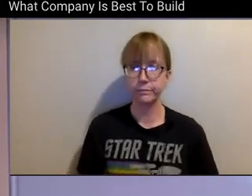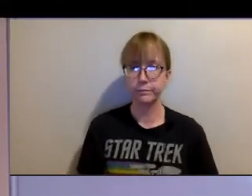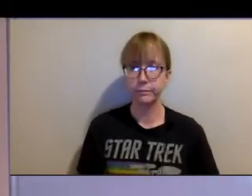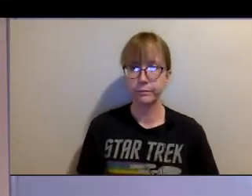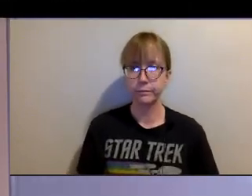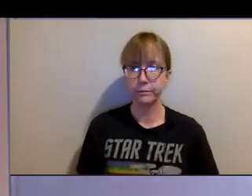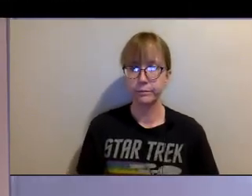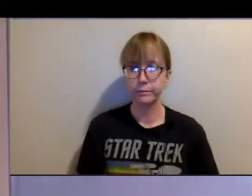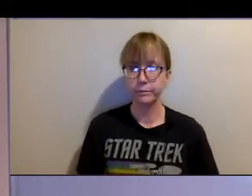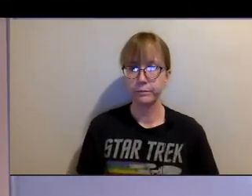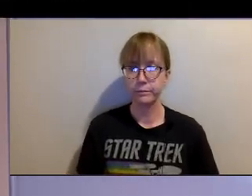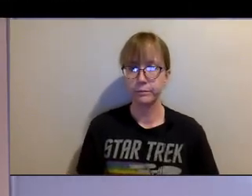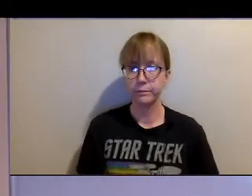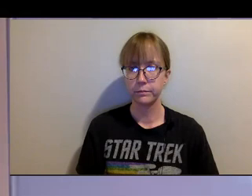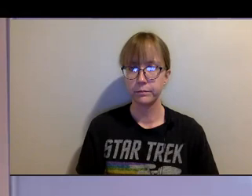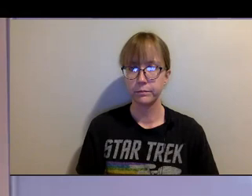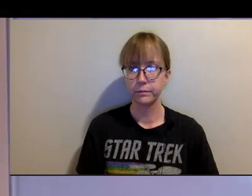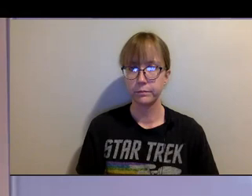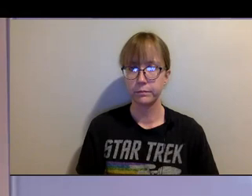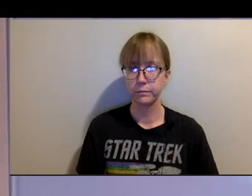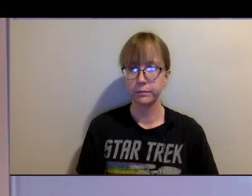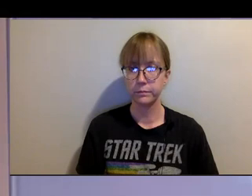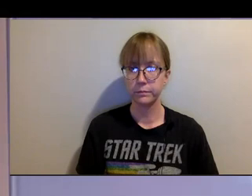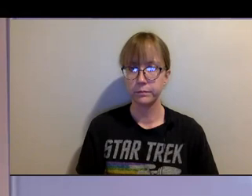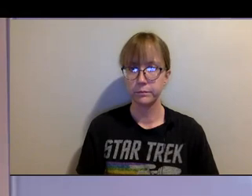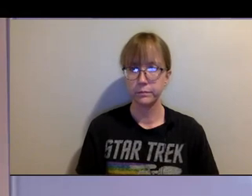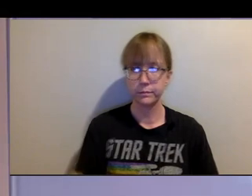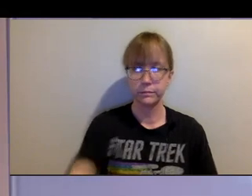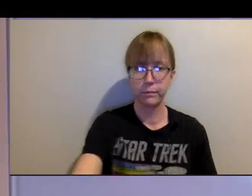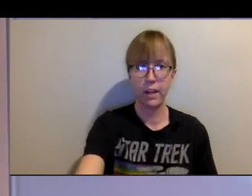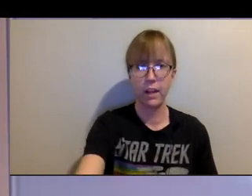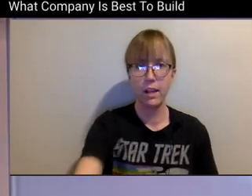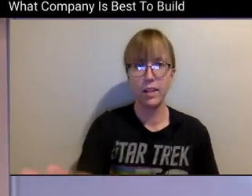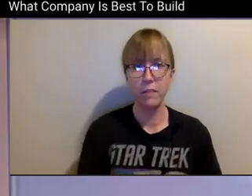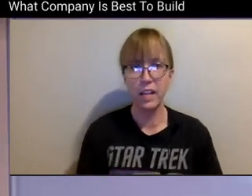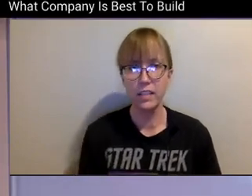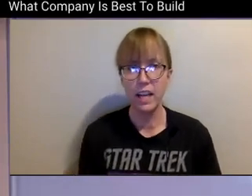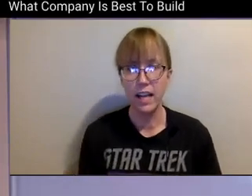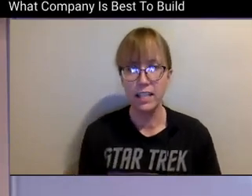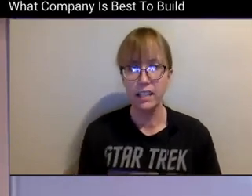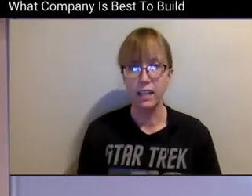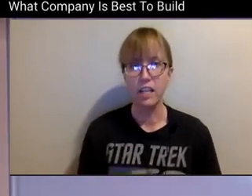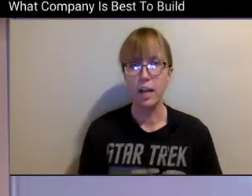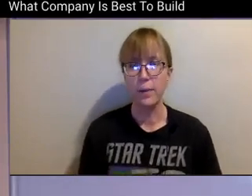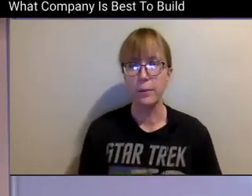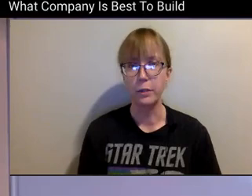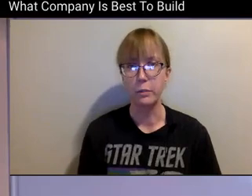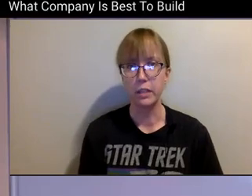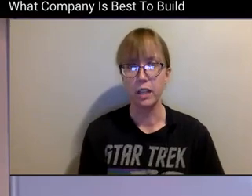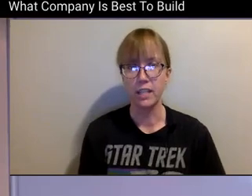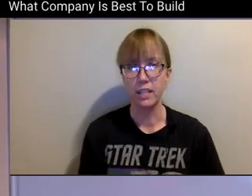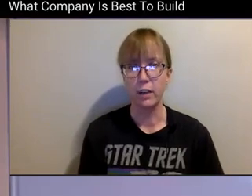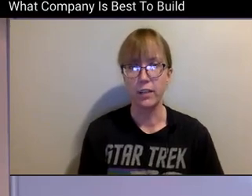in order for you to succeed, because if you don't, you'll fail no matter where you go. Something else that I see in anti-MLM